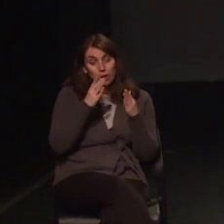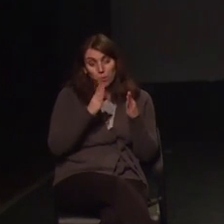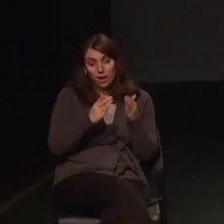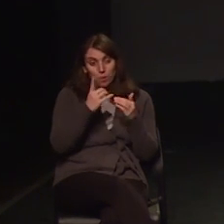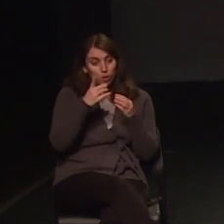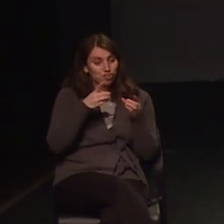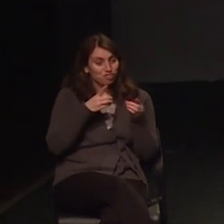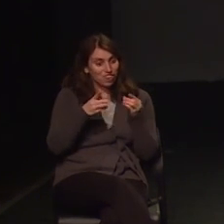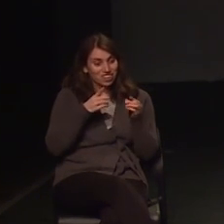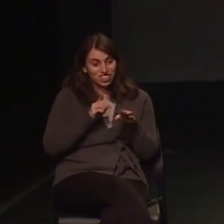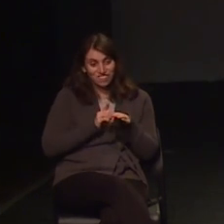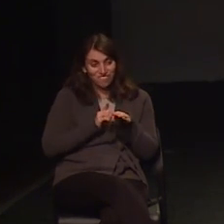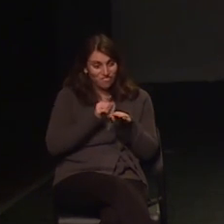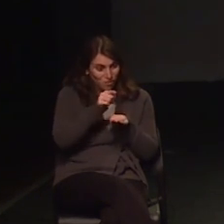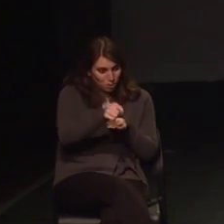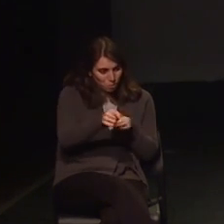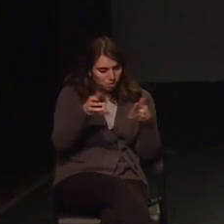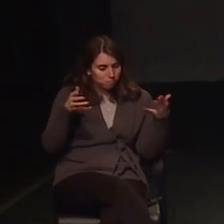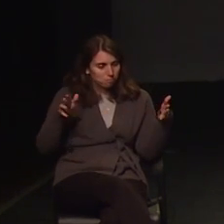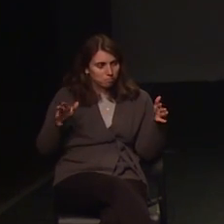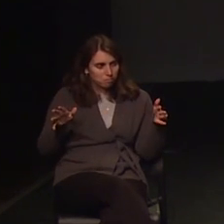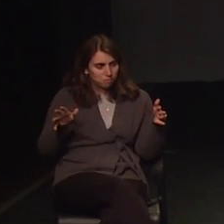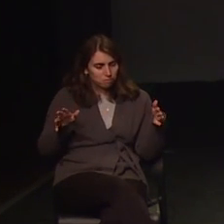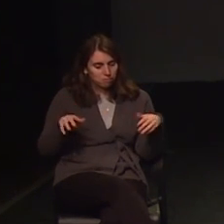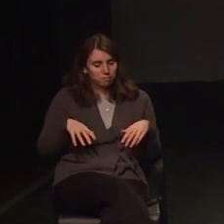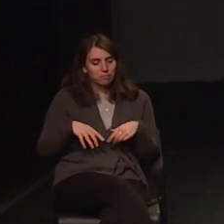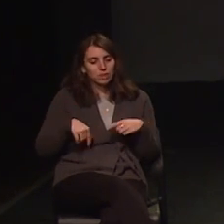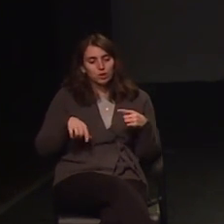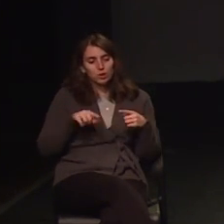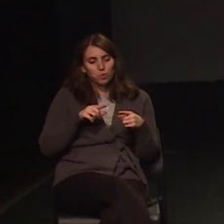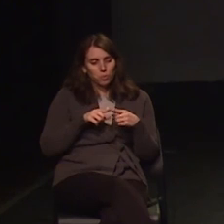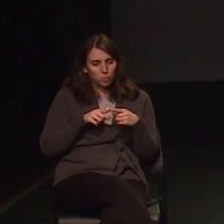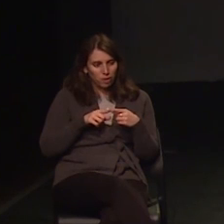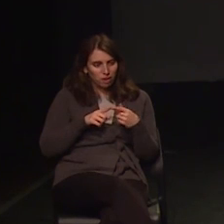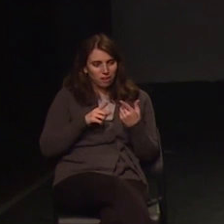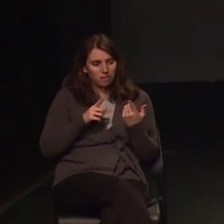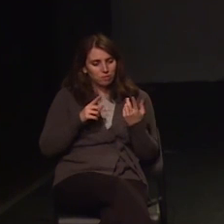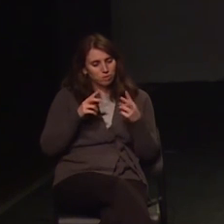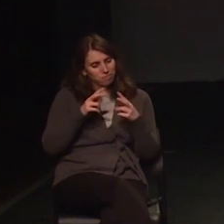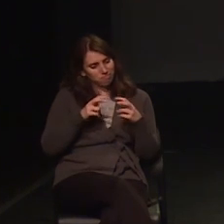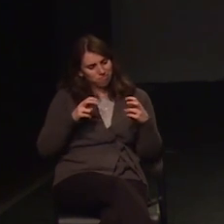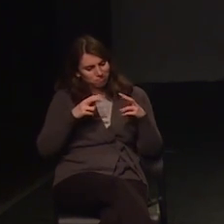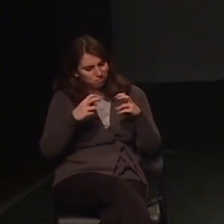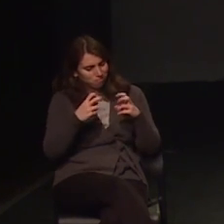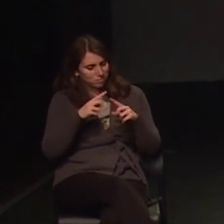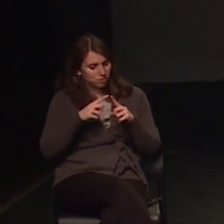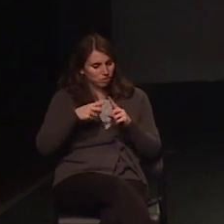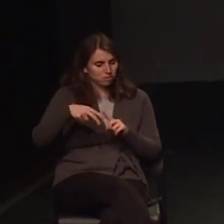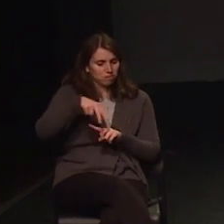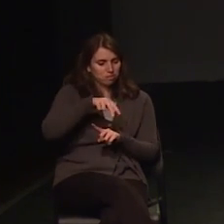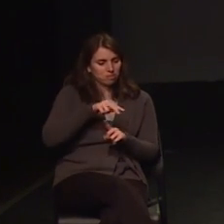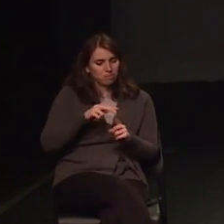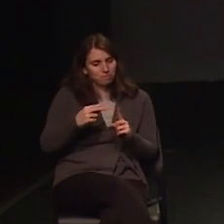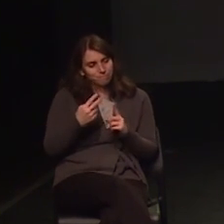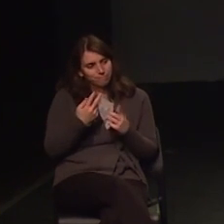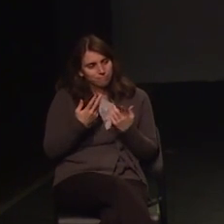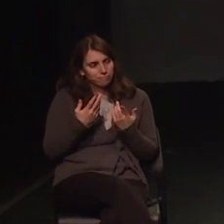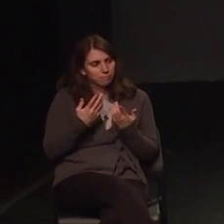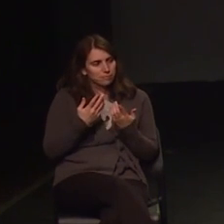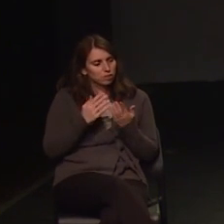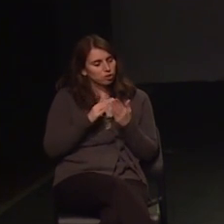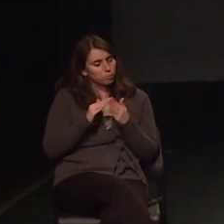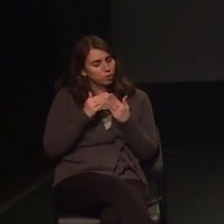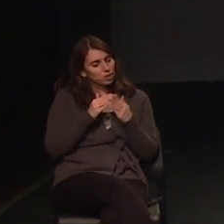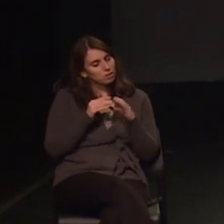absolutely false. And so when we move beyond the binaries and there's this sort of inside-out strategy, there are communities that are doing their work, that are